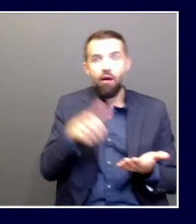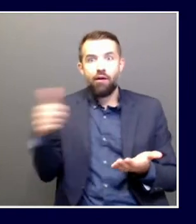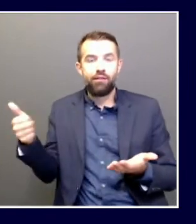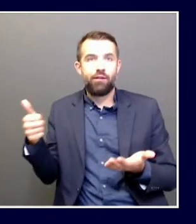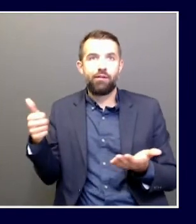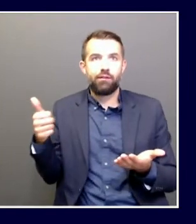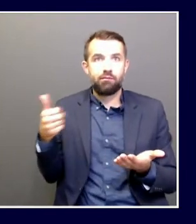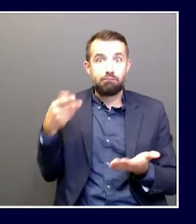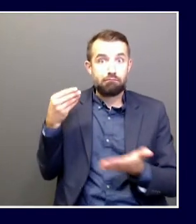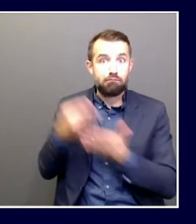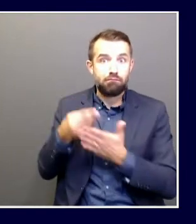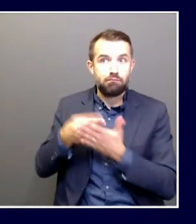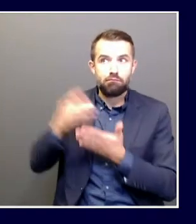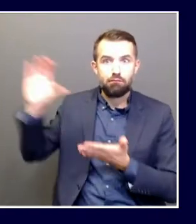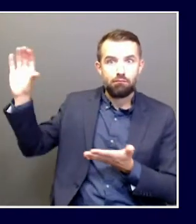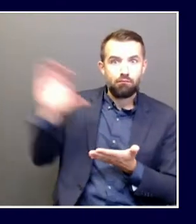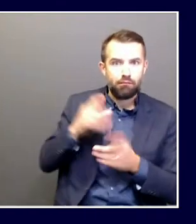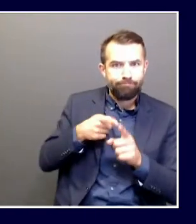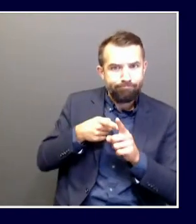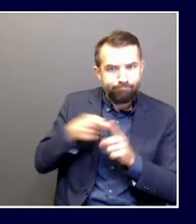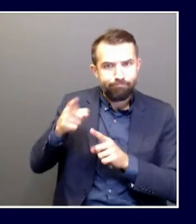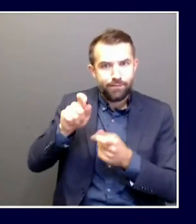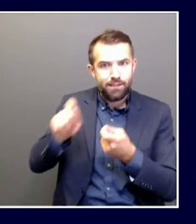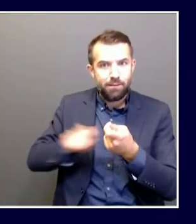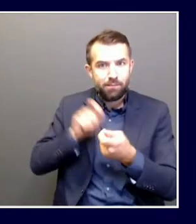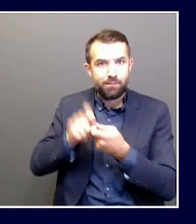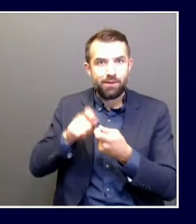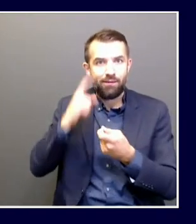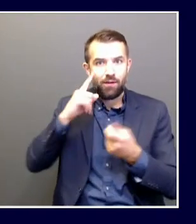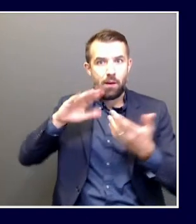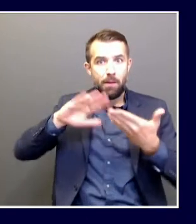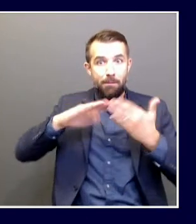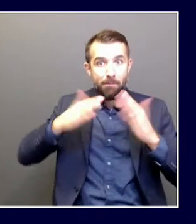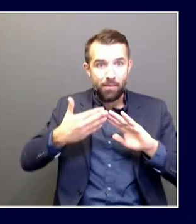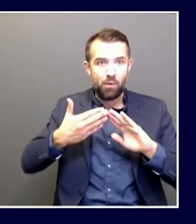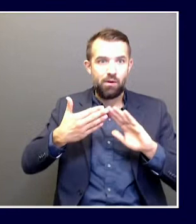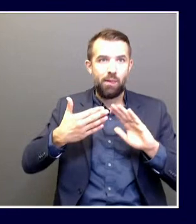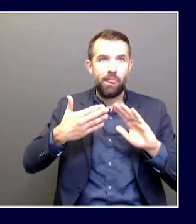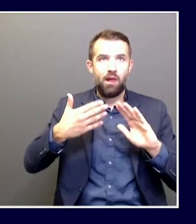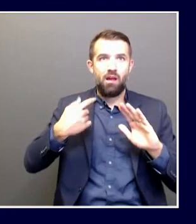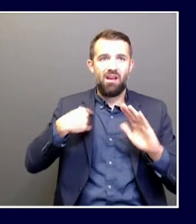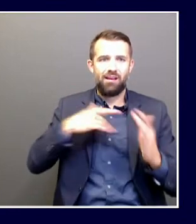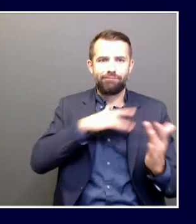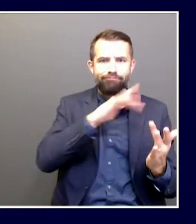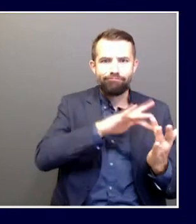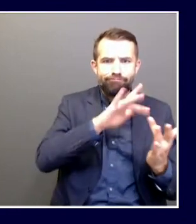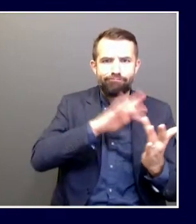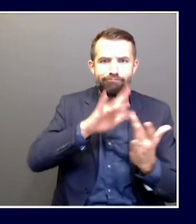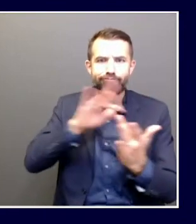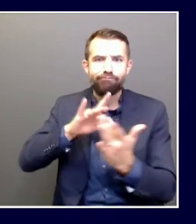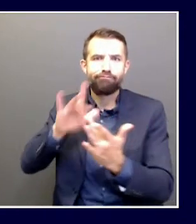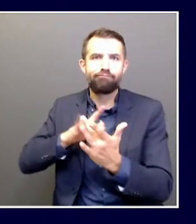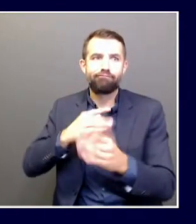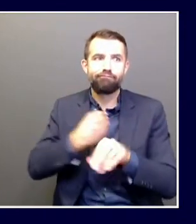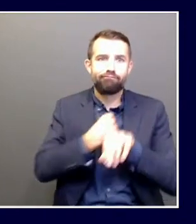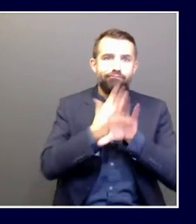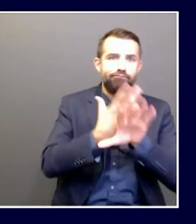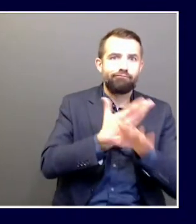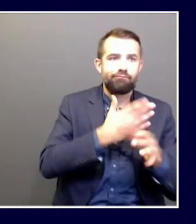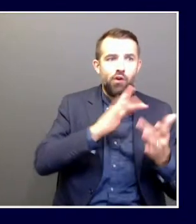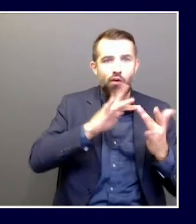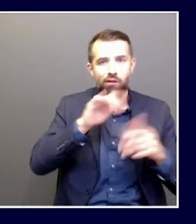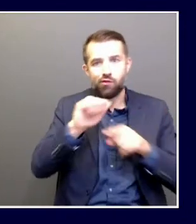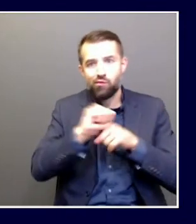that is for certain communities. We reached out to them, we've been working with them, we had webinars with them, and now we are able to connect that new